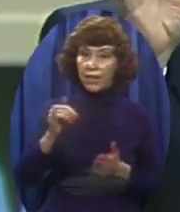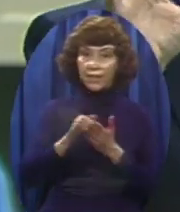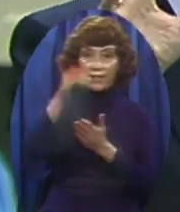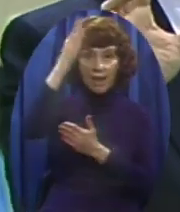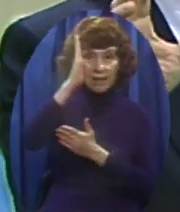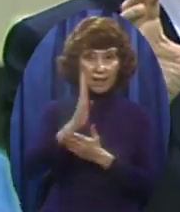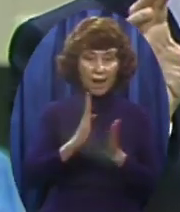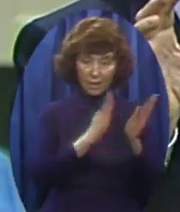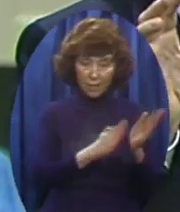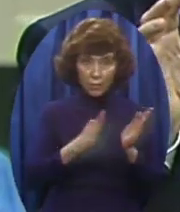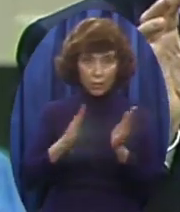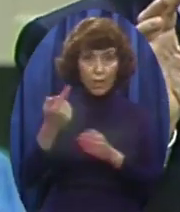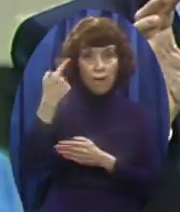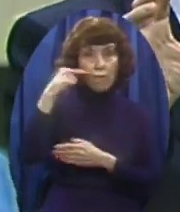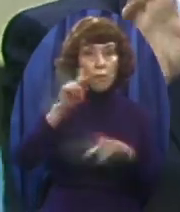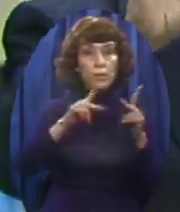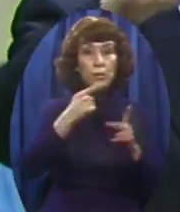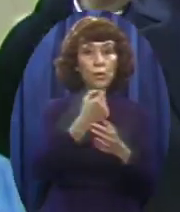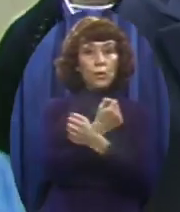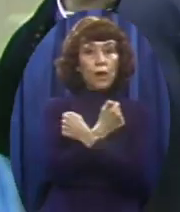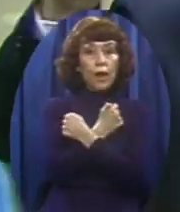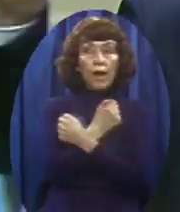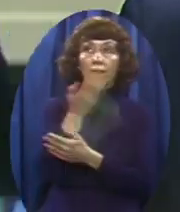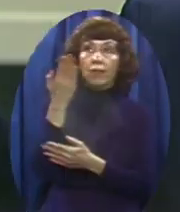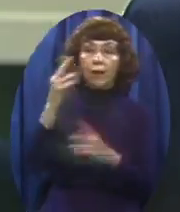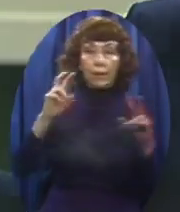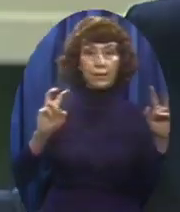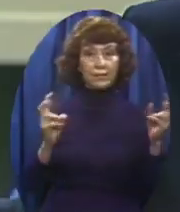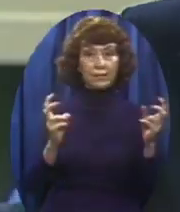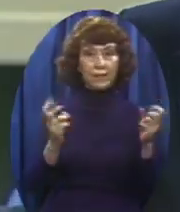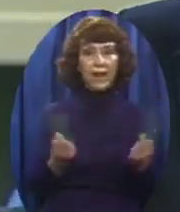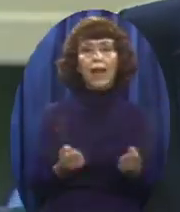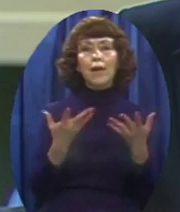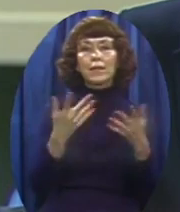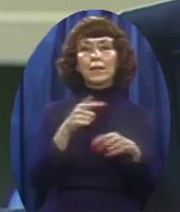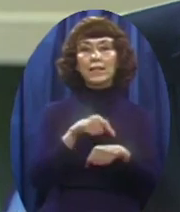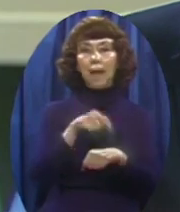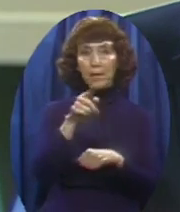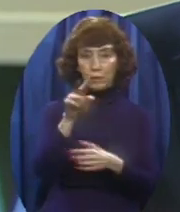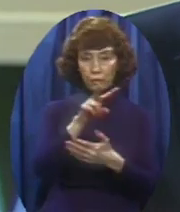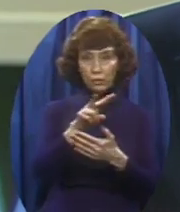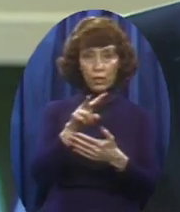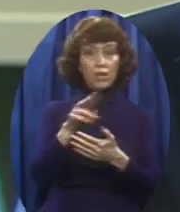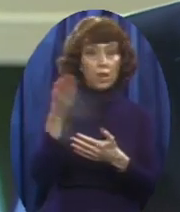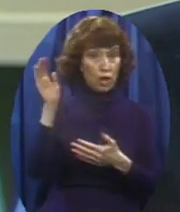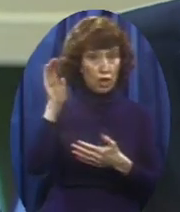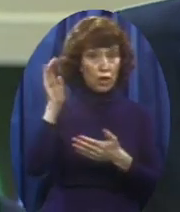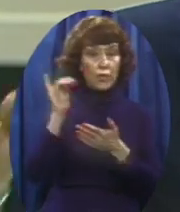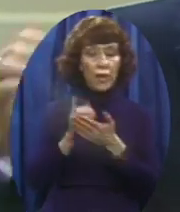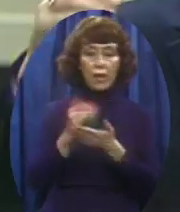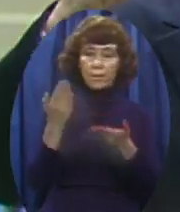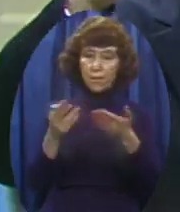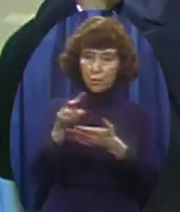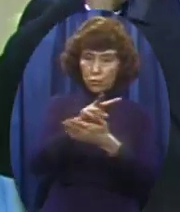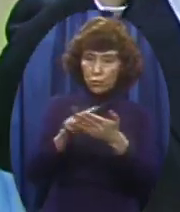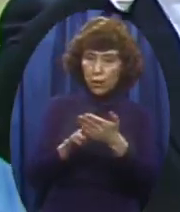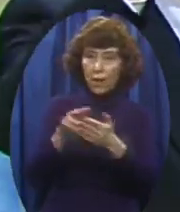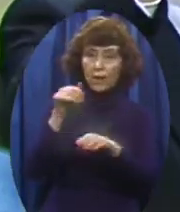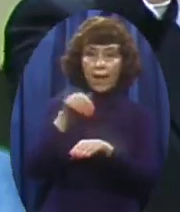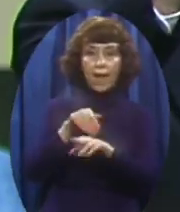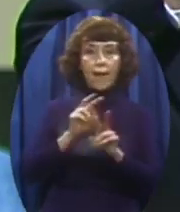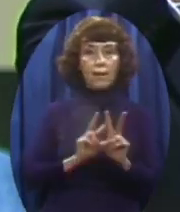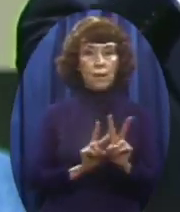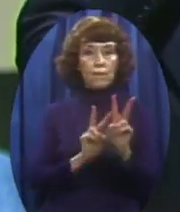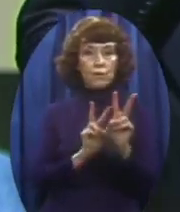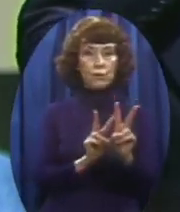hath prepared for them that love him. Now people, how many times have you heard that read at a funeral service? As though when you go